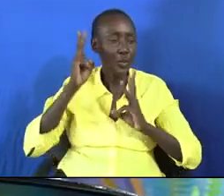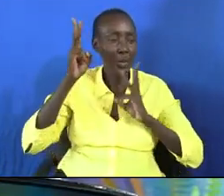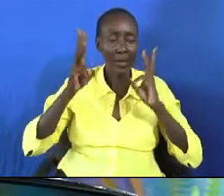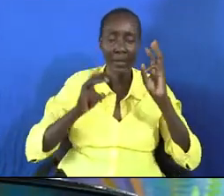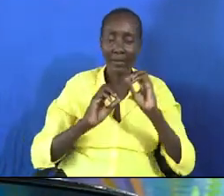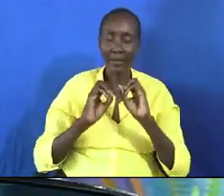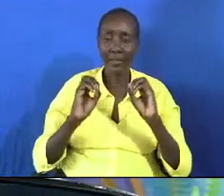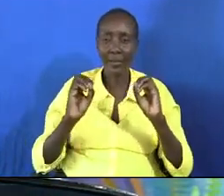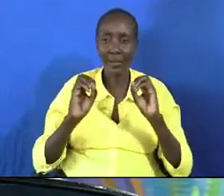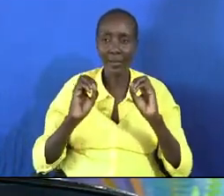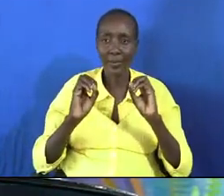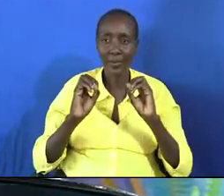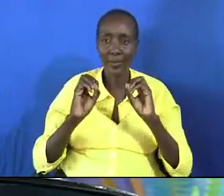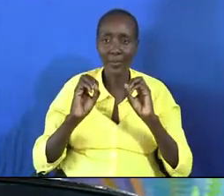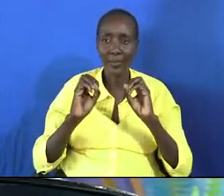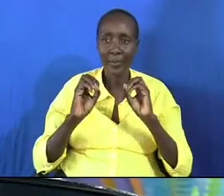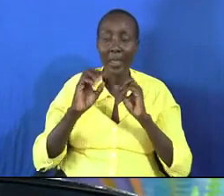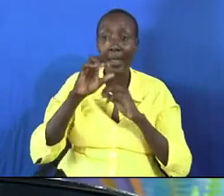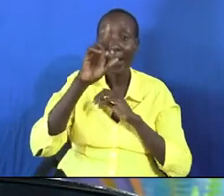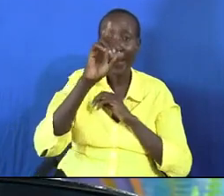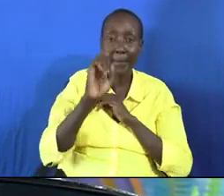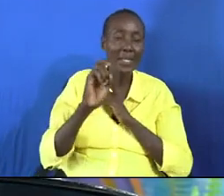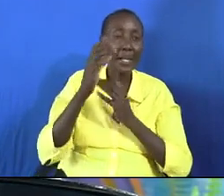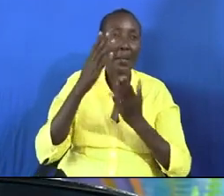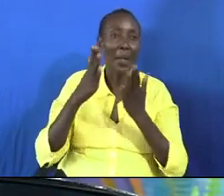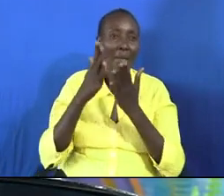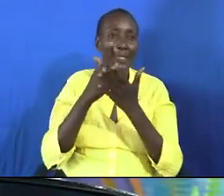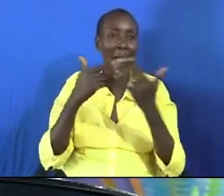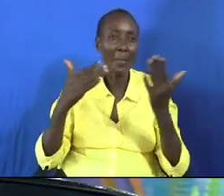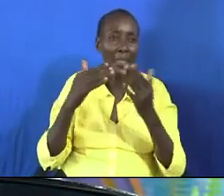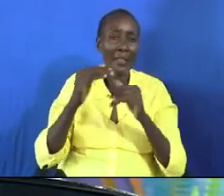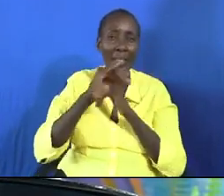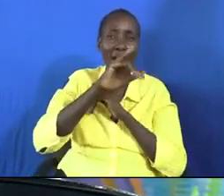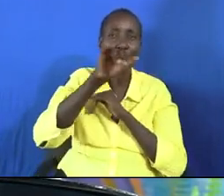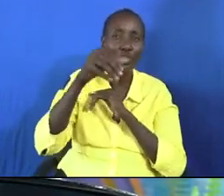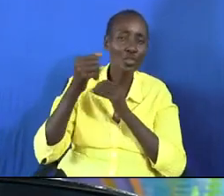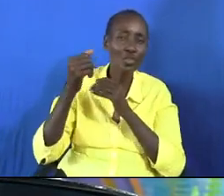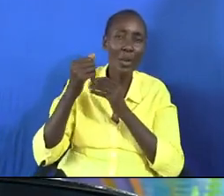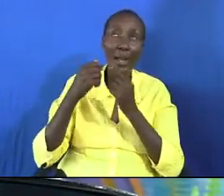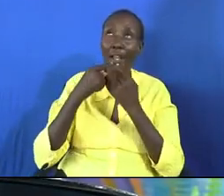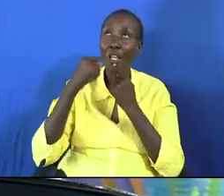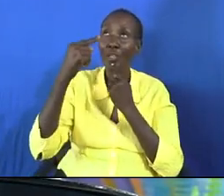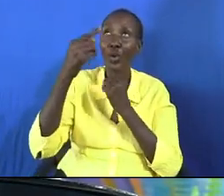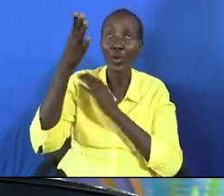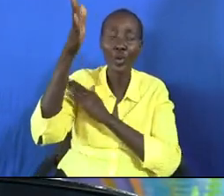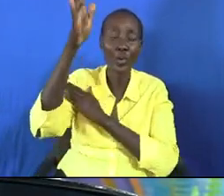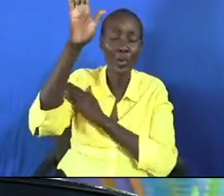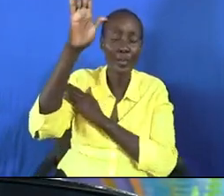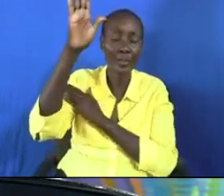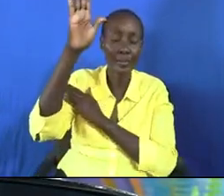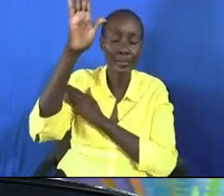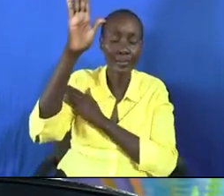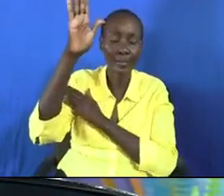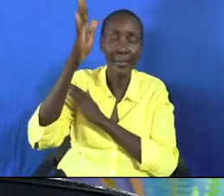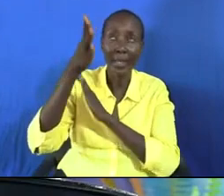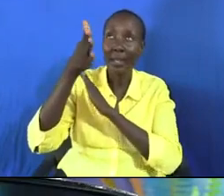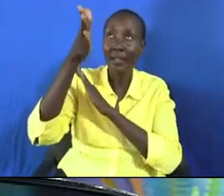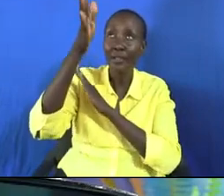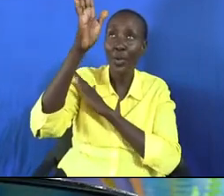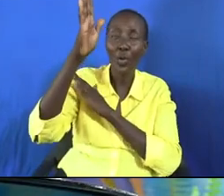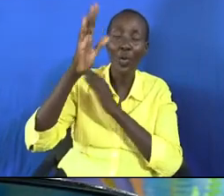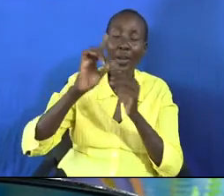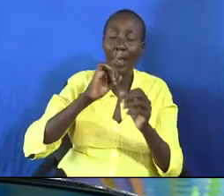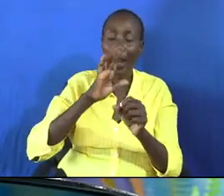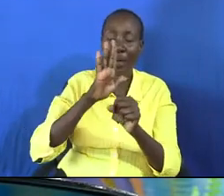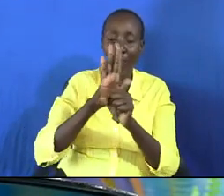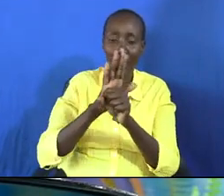dismayed." It must have been something that Joshua expressed to God. So God